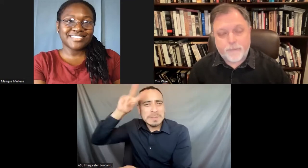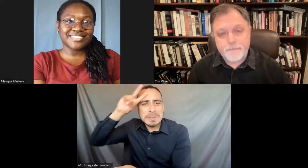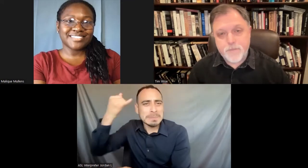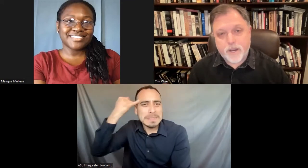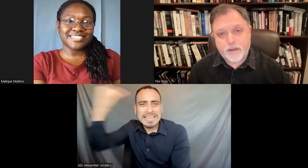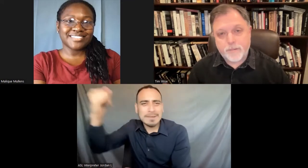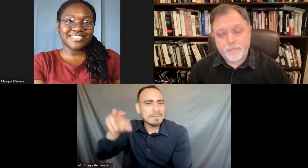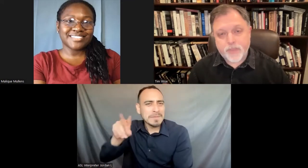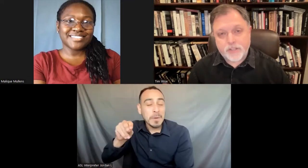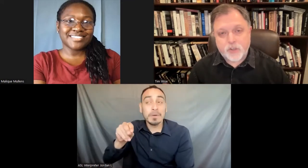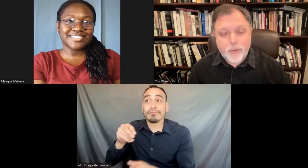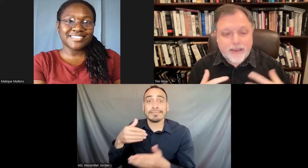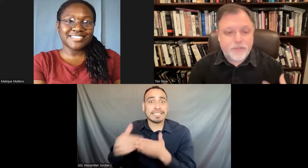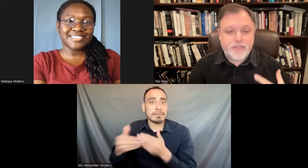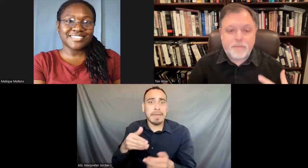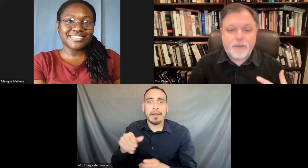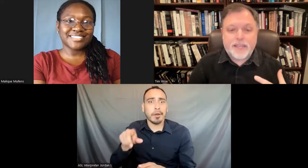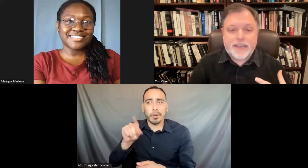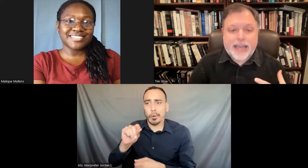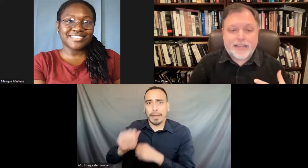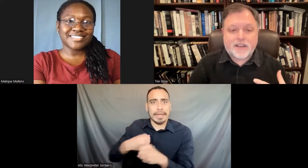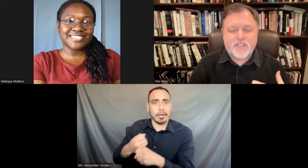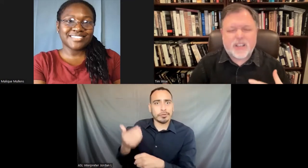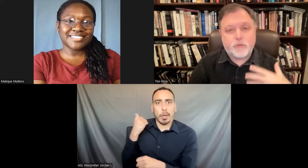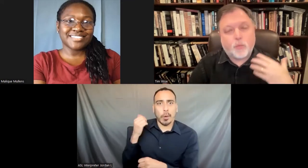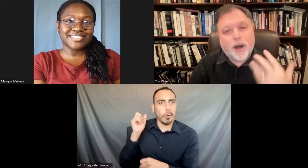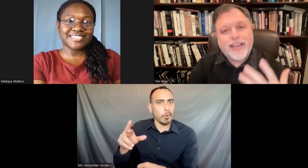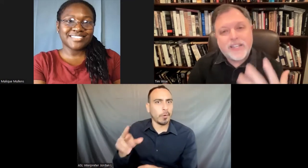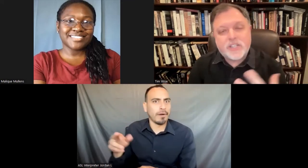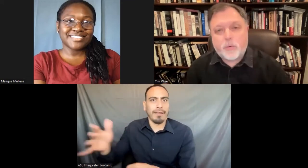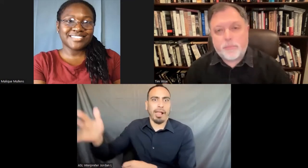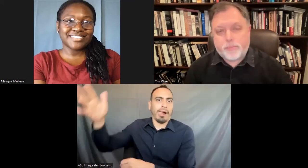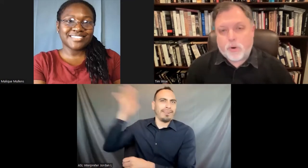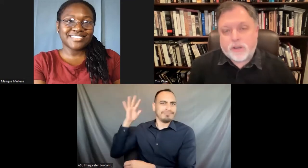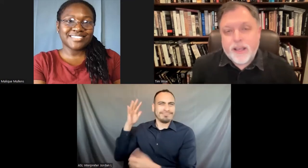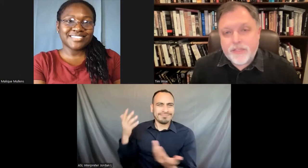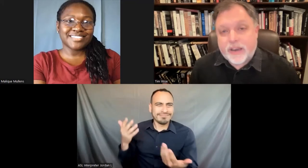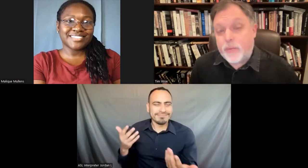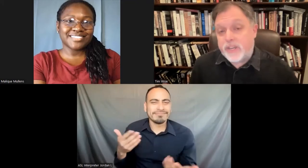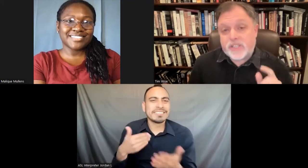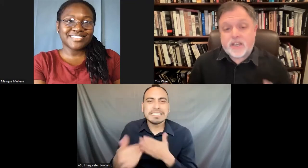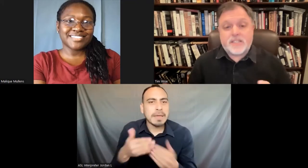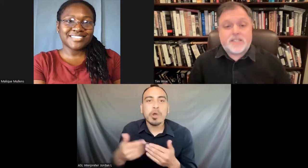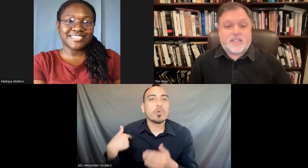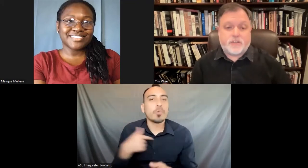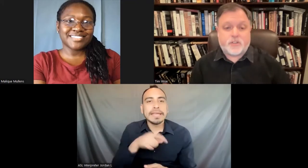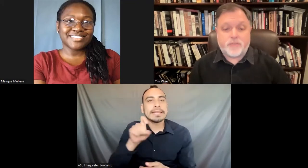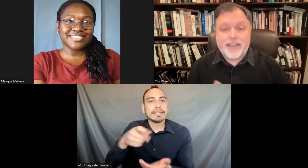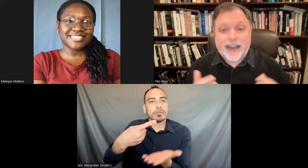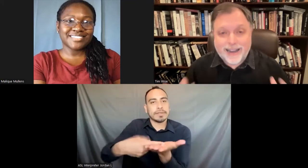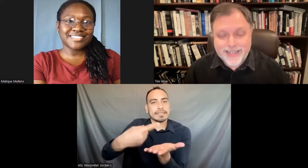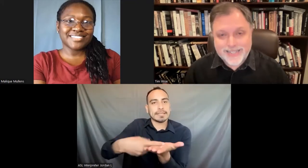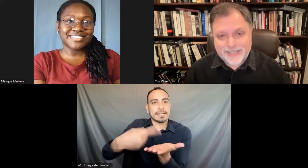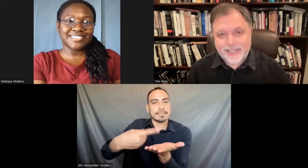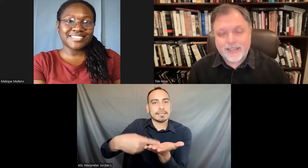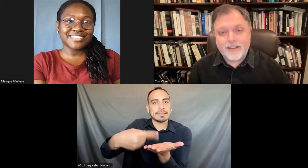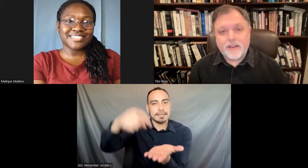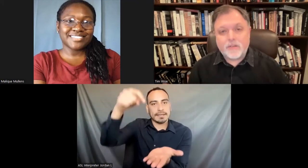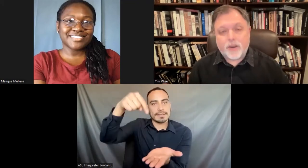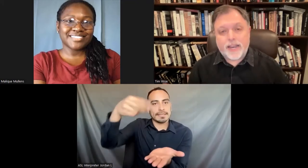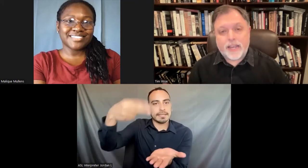ago, right? And so we have to then begin to ask ourselves why it's so important that we discuss this history